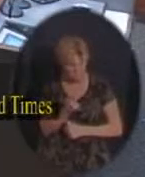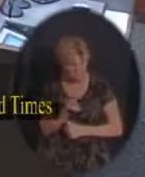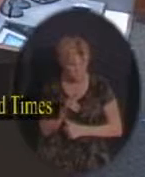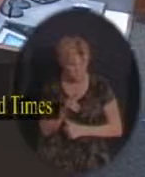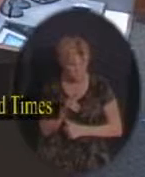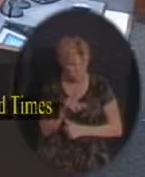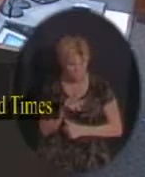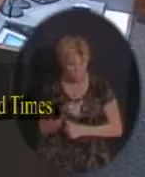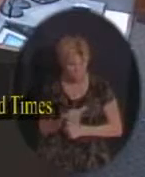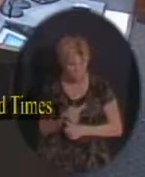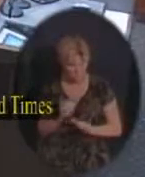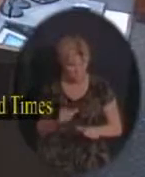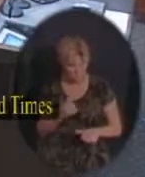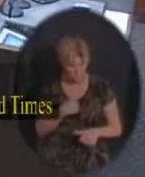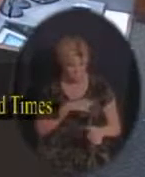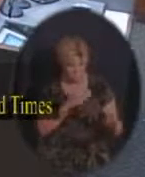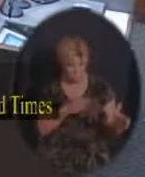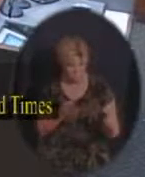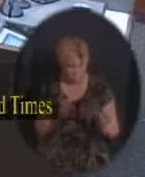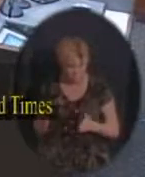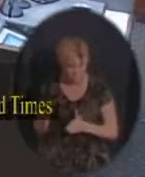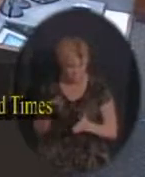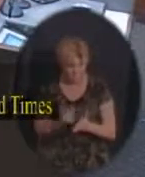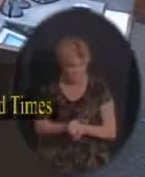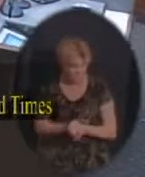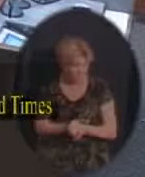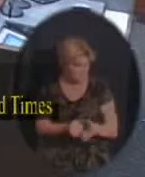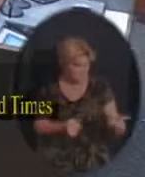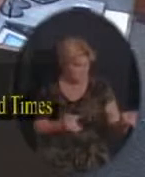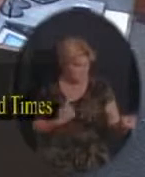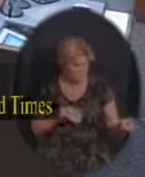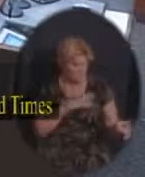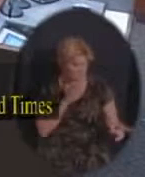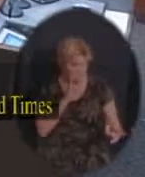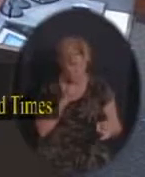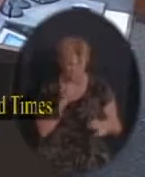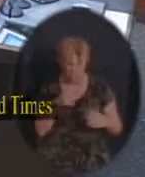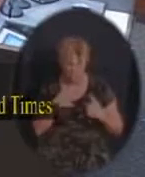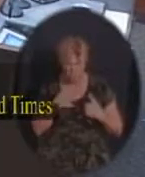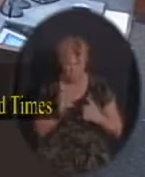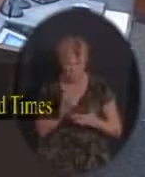I'm fine with that. I would be gone. We will not have the budget ready for